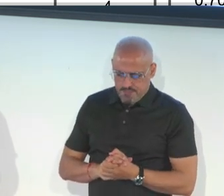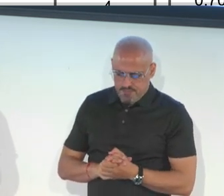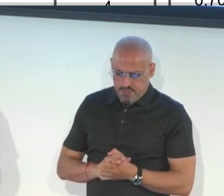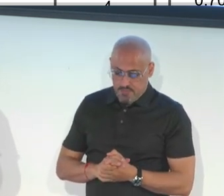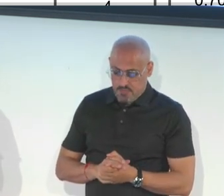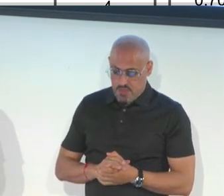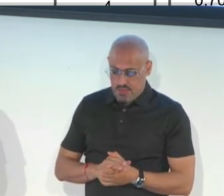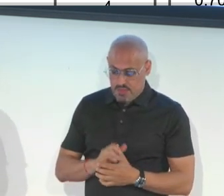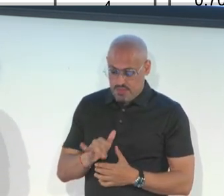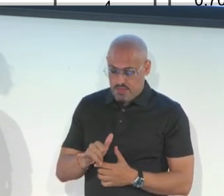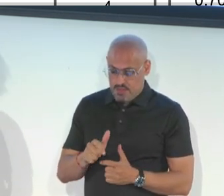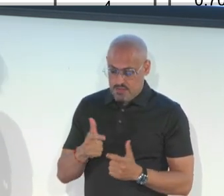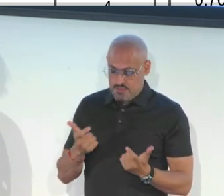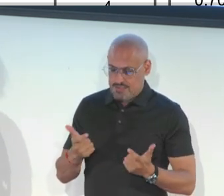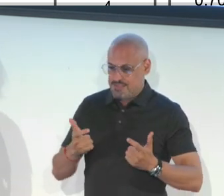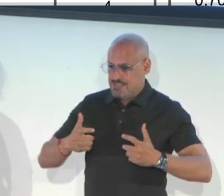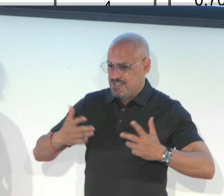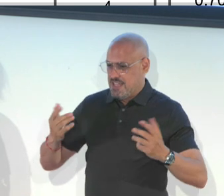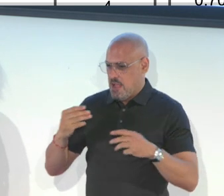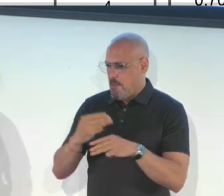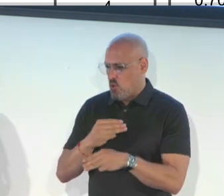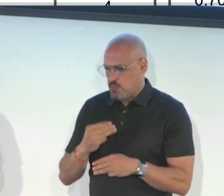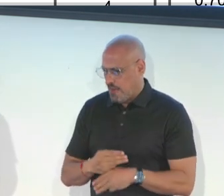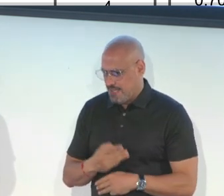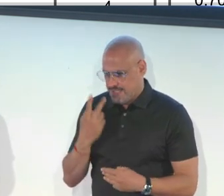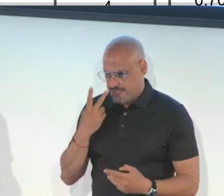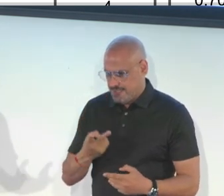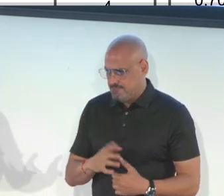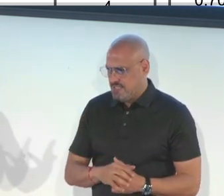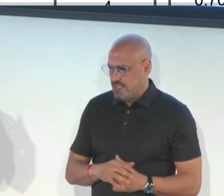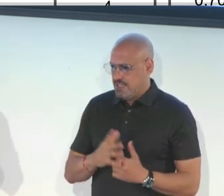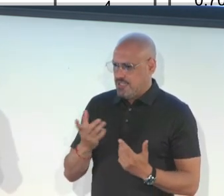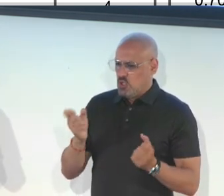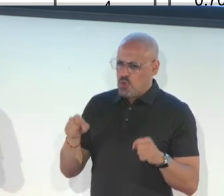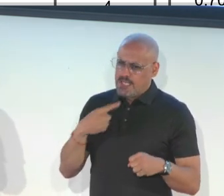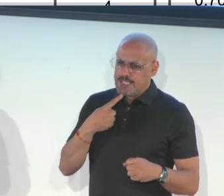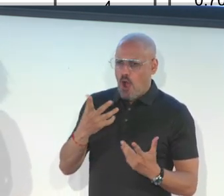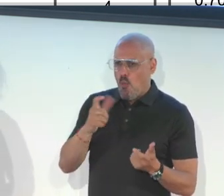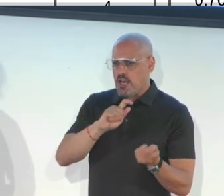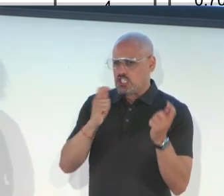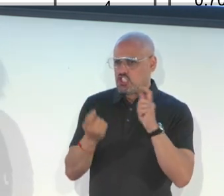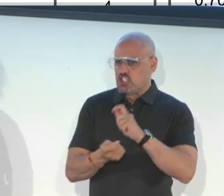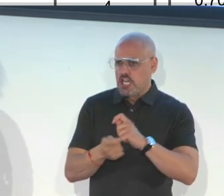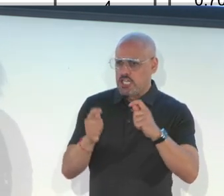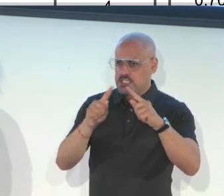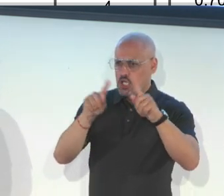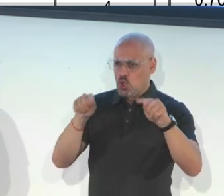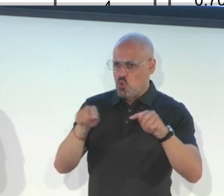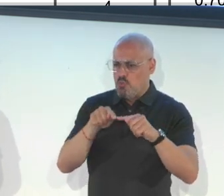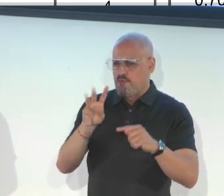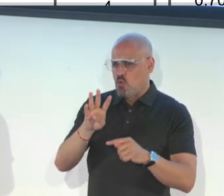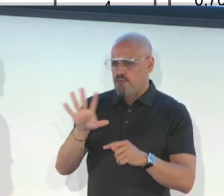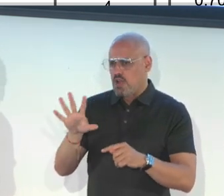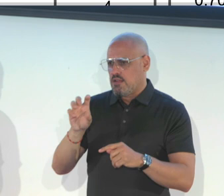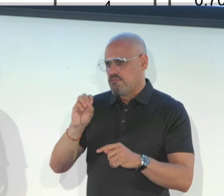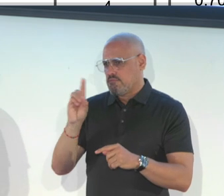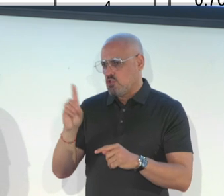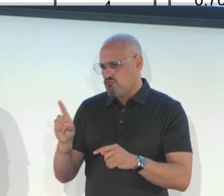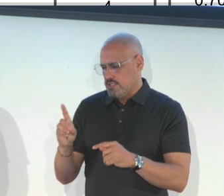This is matrix multiplication. You can see just to say I want to rotate this cube 45 degree angles, there's quite a bit of